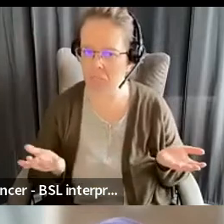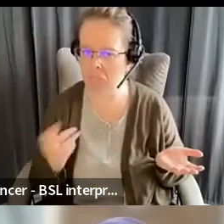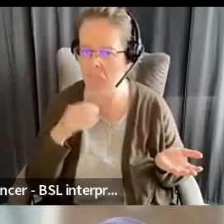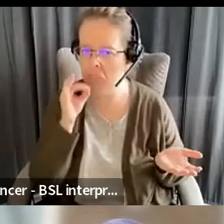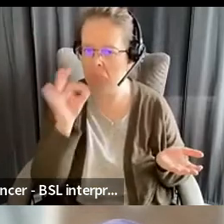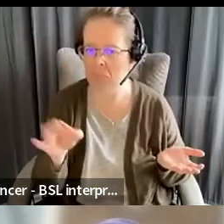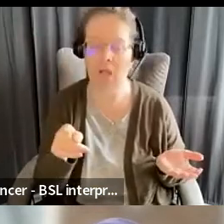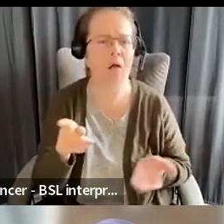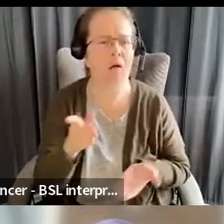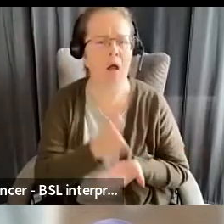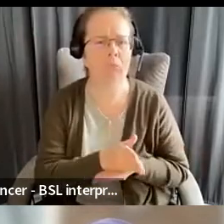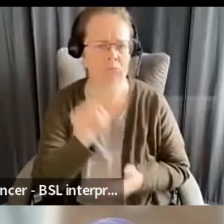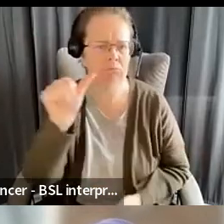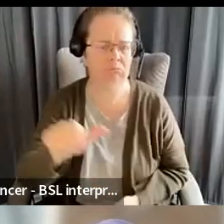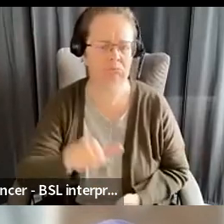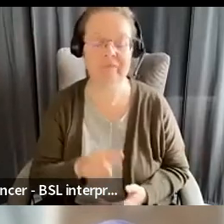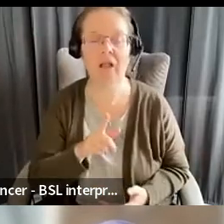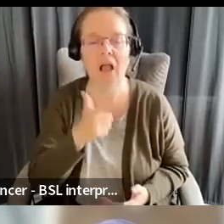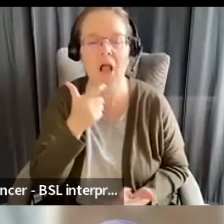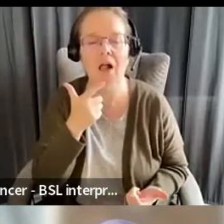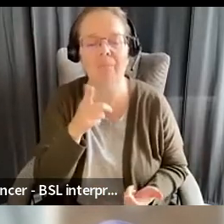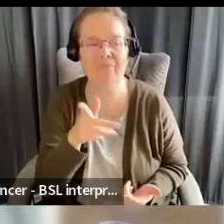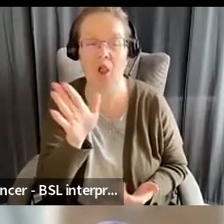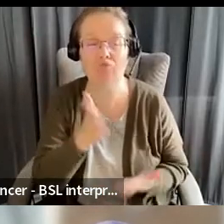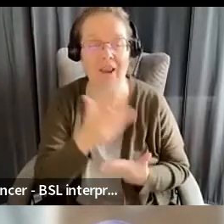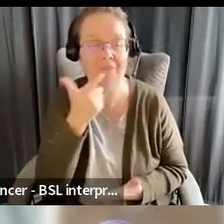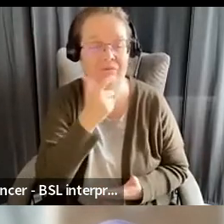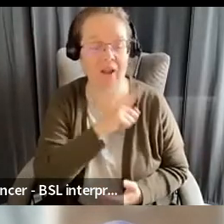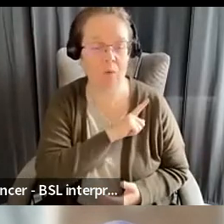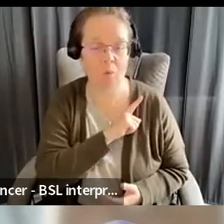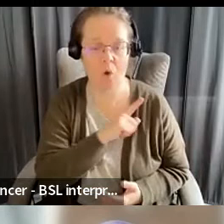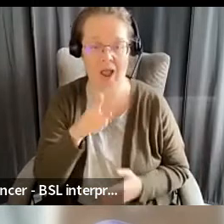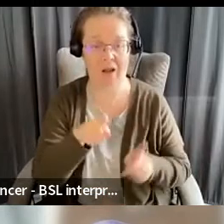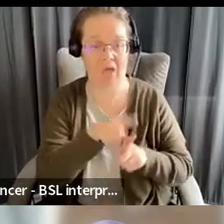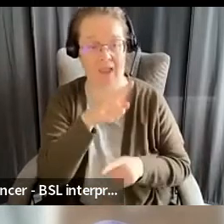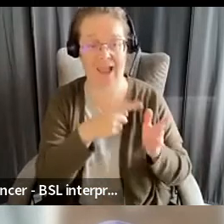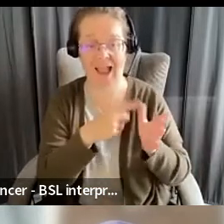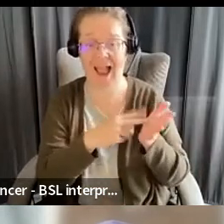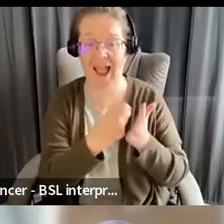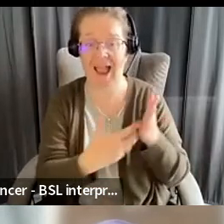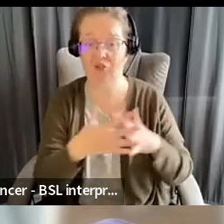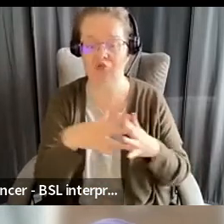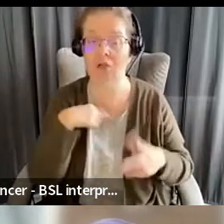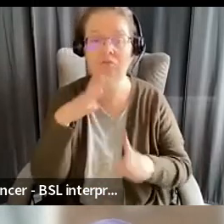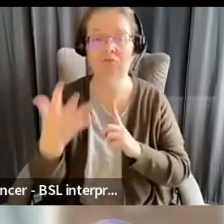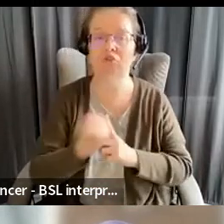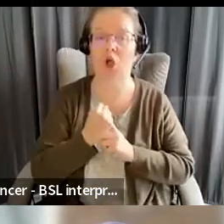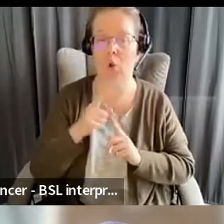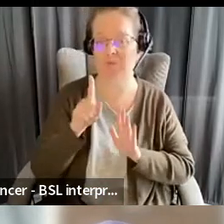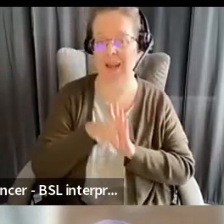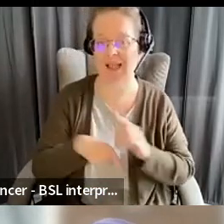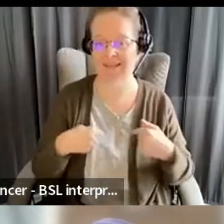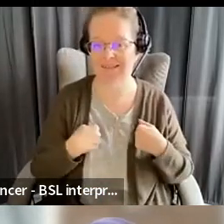Yeah, definitely. It's so funny because I think because like Andrew, I was diagnosed quite late, so only in